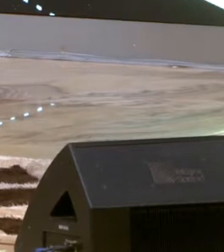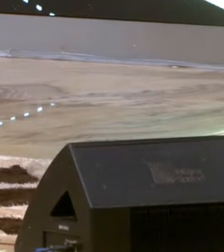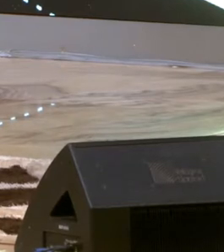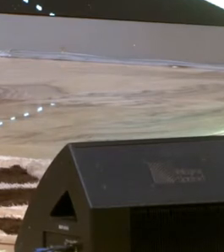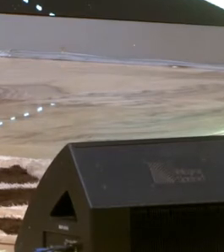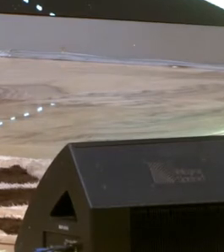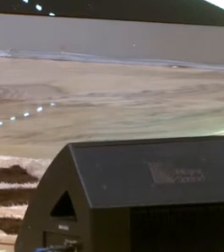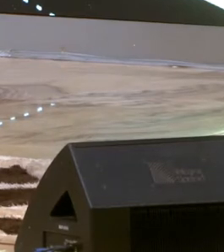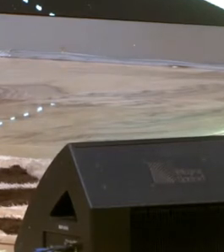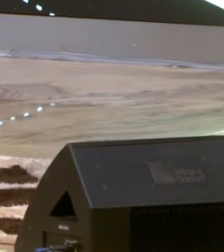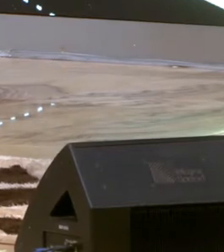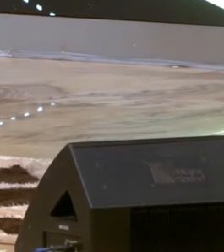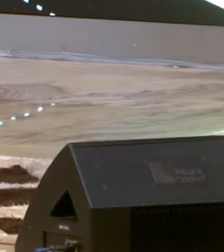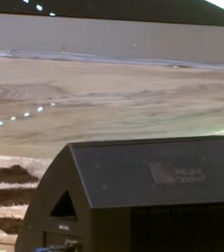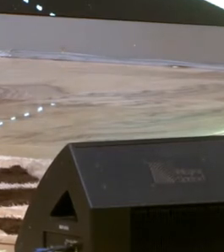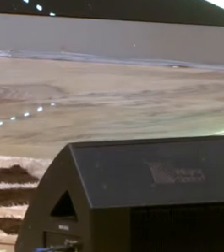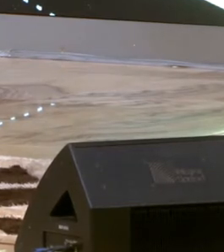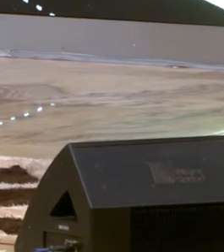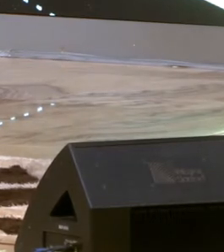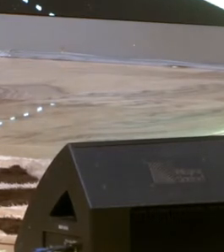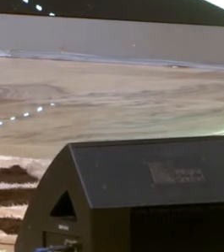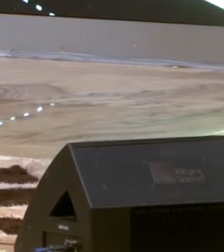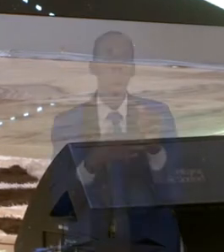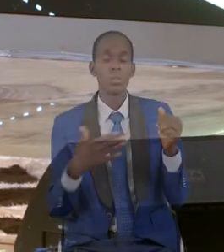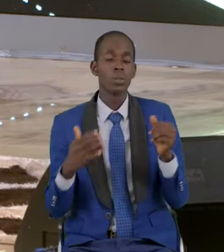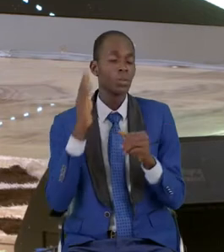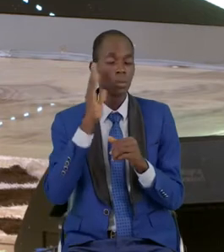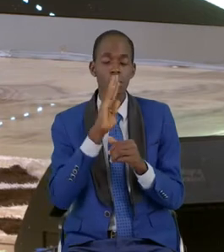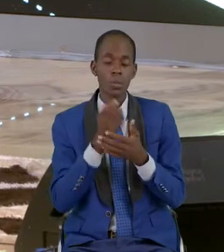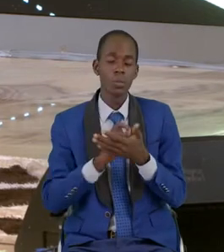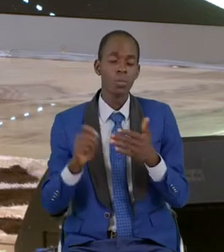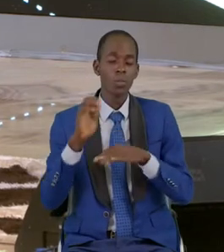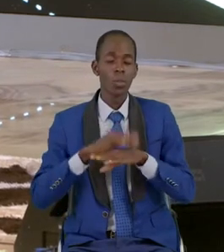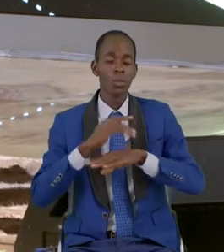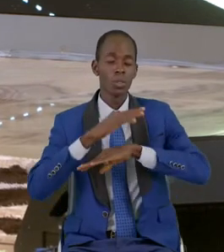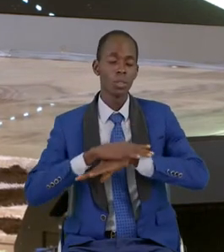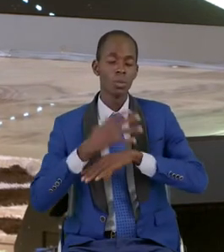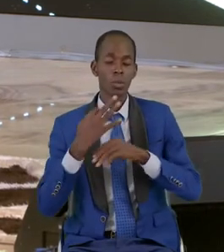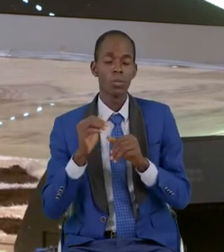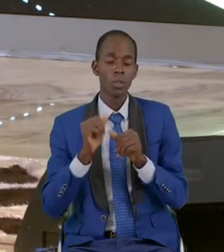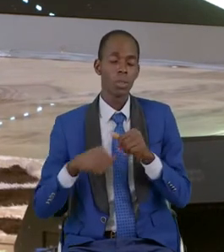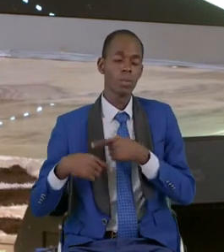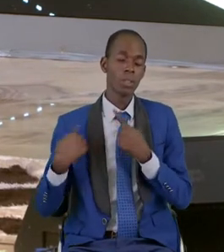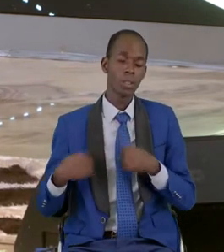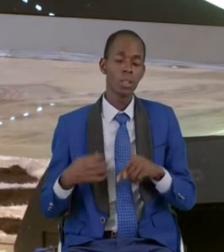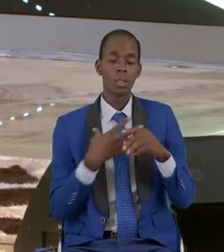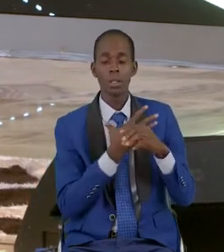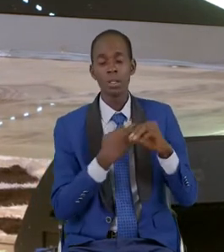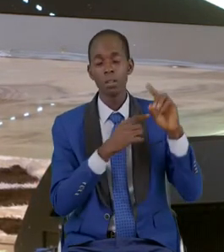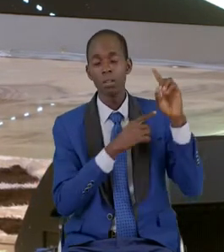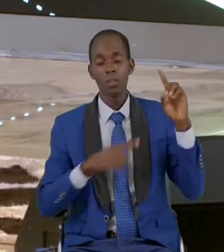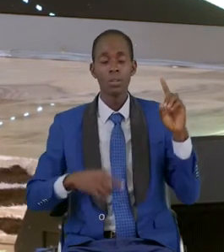Lord, that all these things will be reaching on the table of every heart. And Lord, the